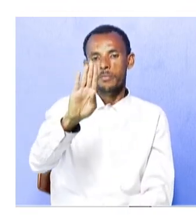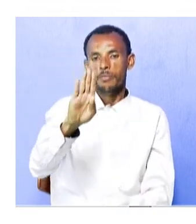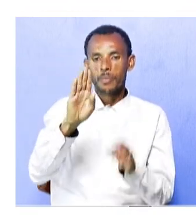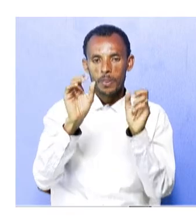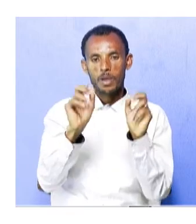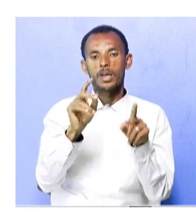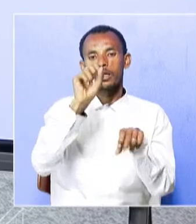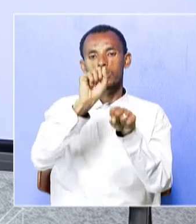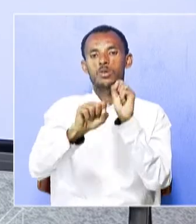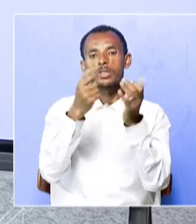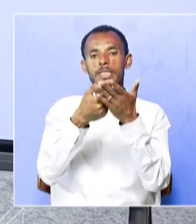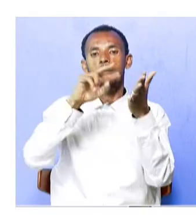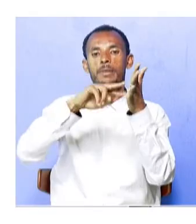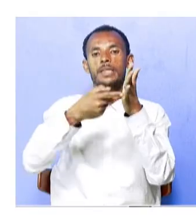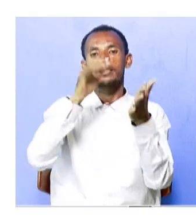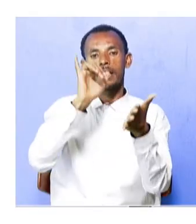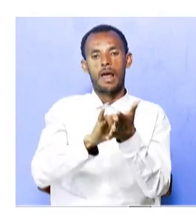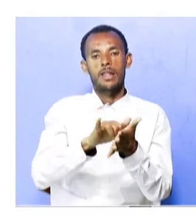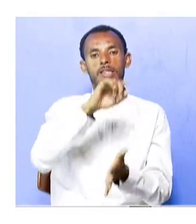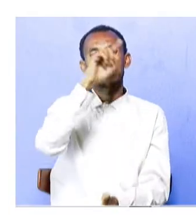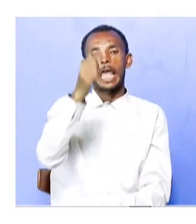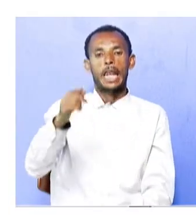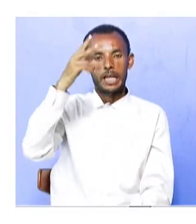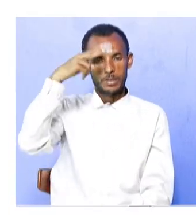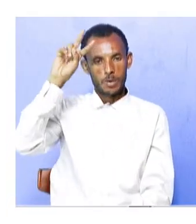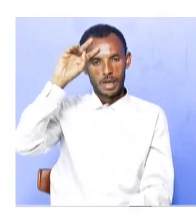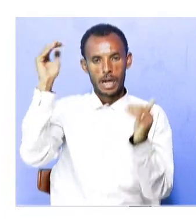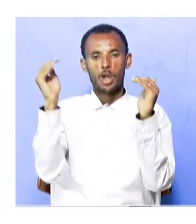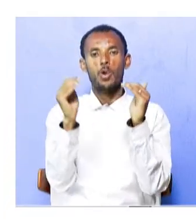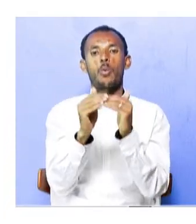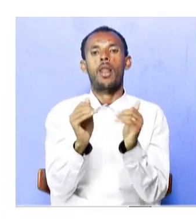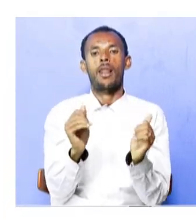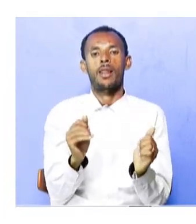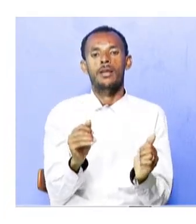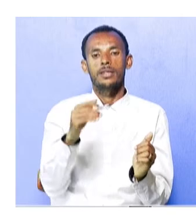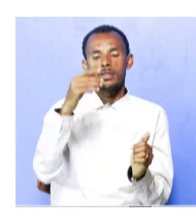Okay, so this means Z square is equal to